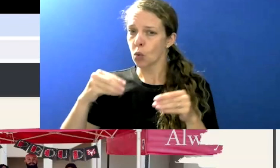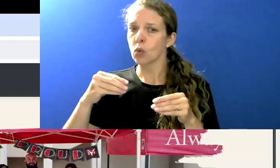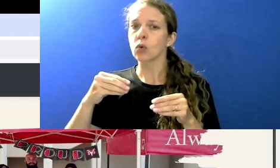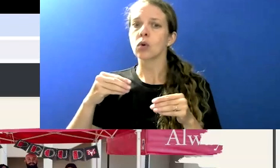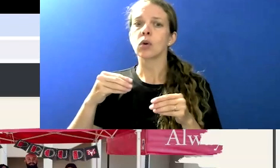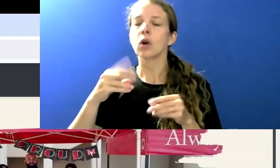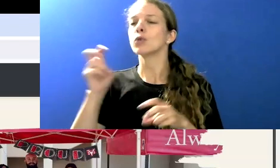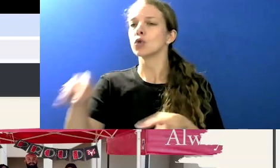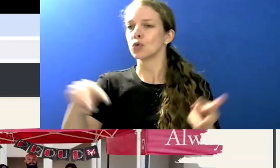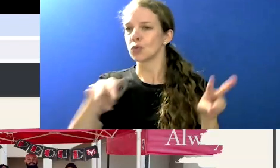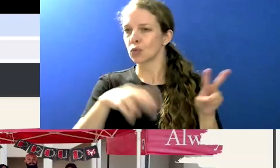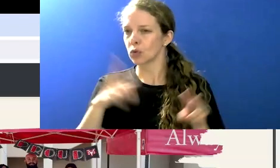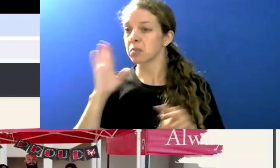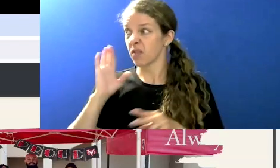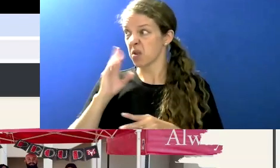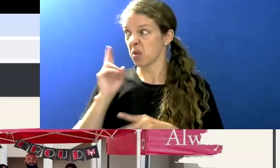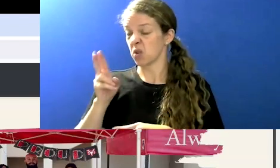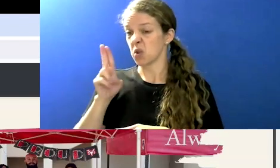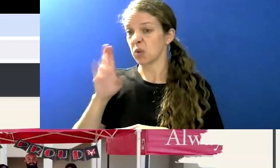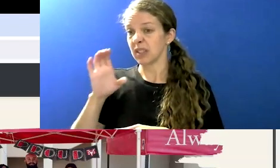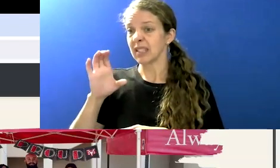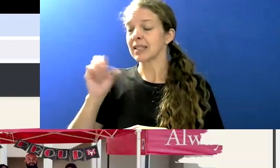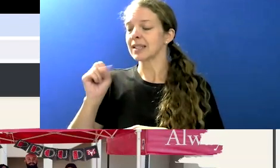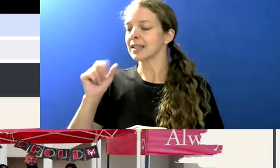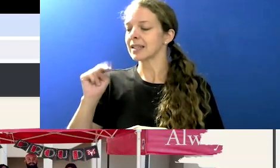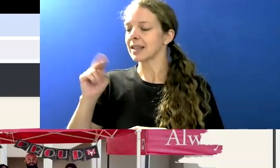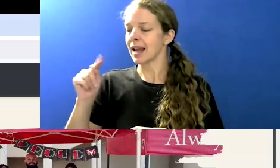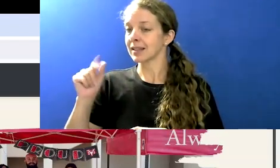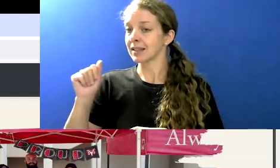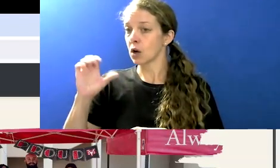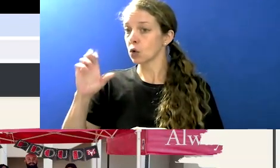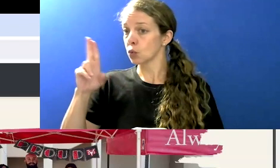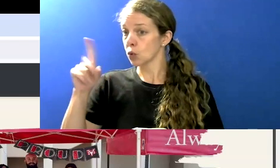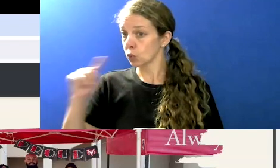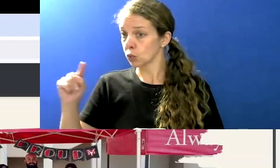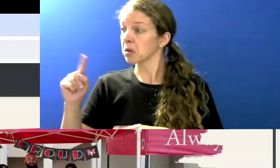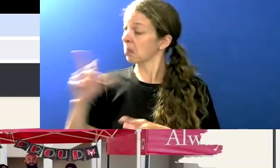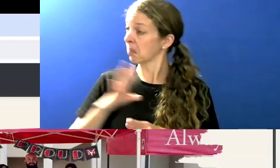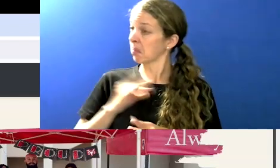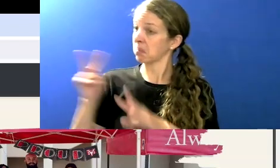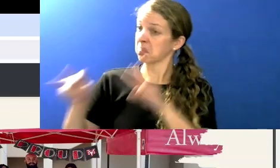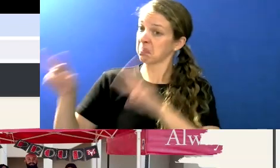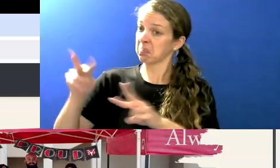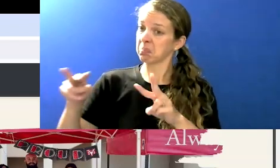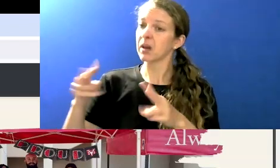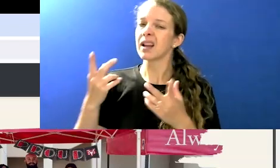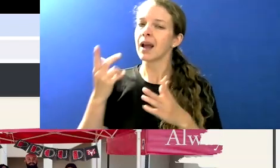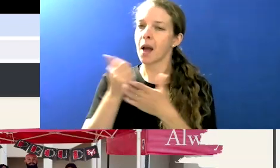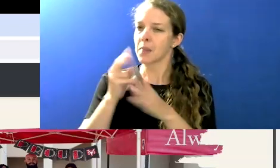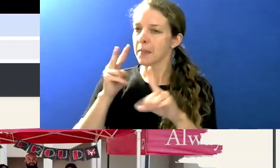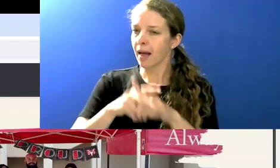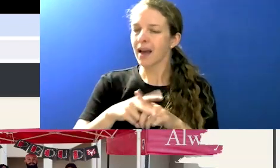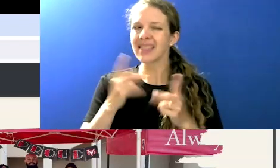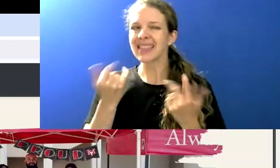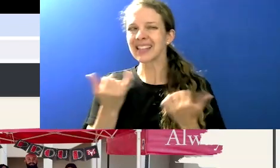pretty awesome. We do also help students with CSU apply. This year, we're trying to either aim for UCLA